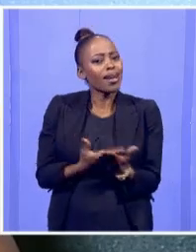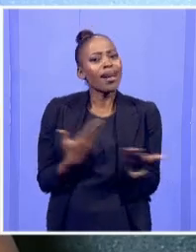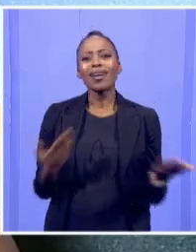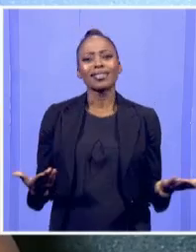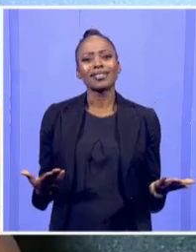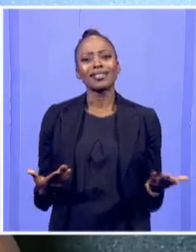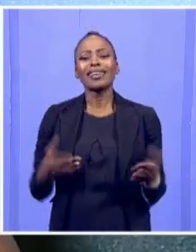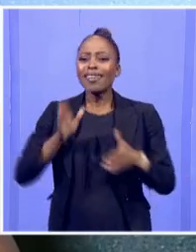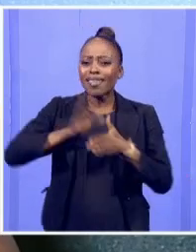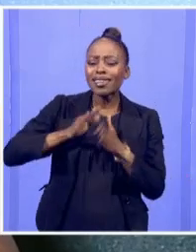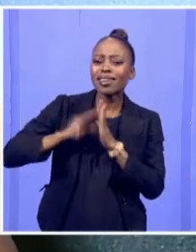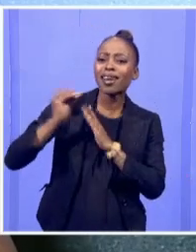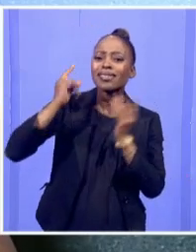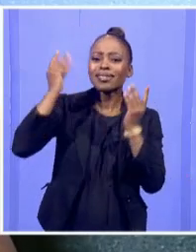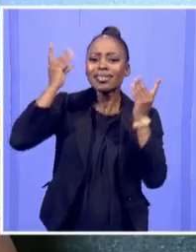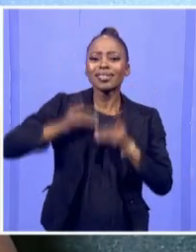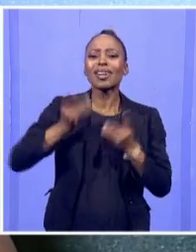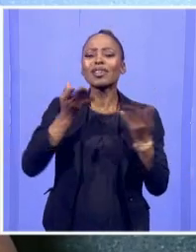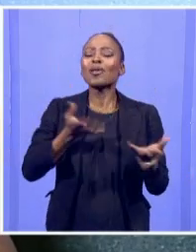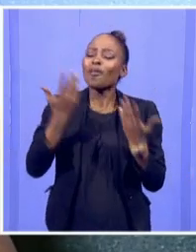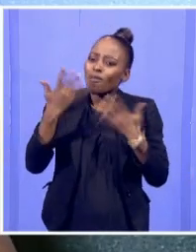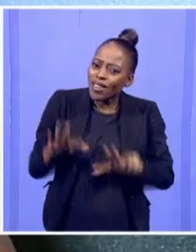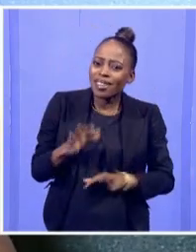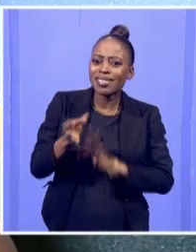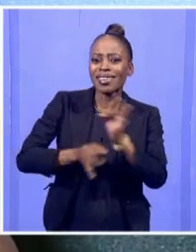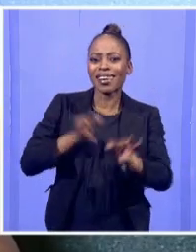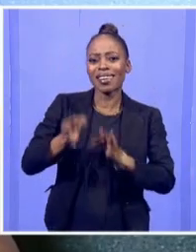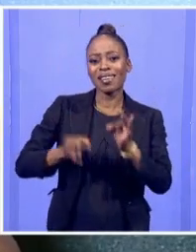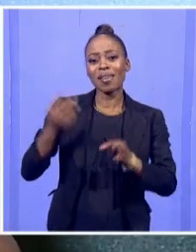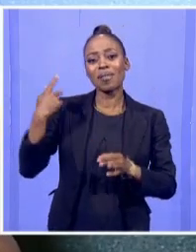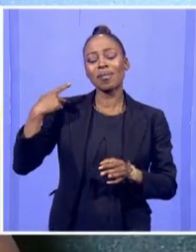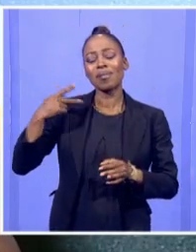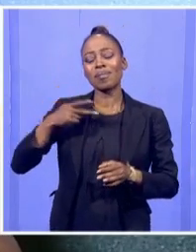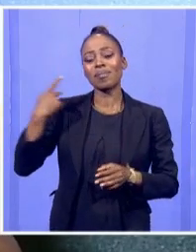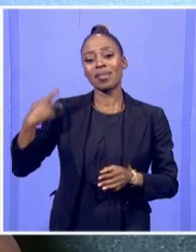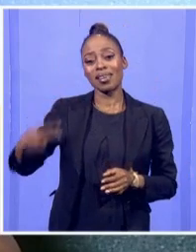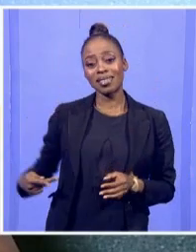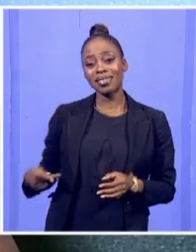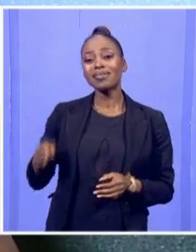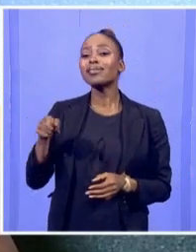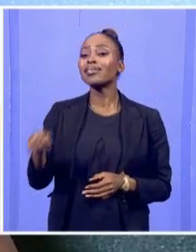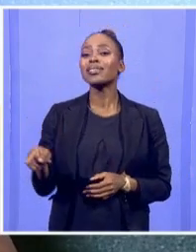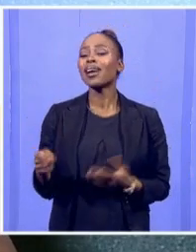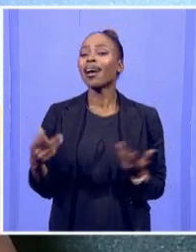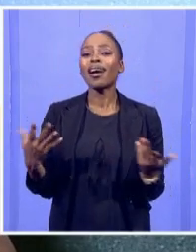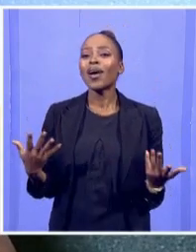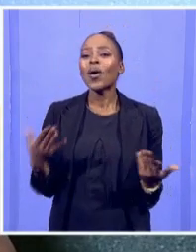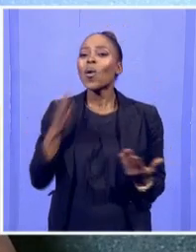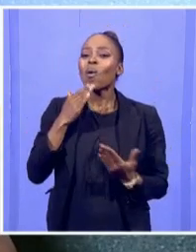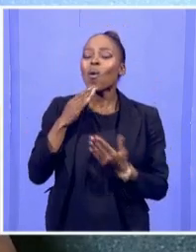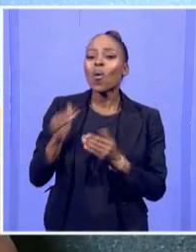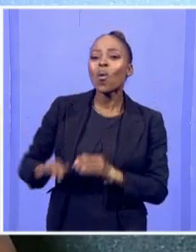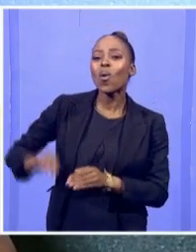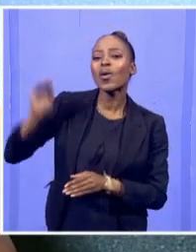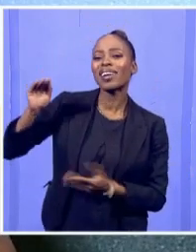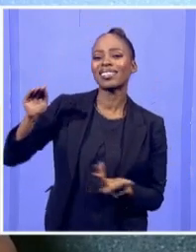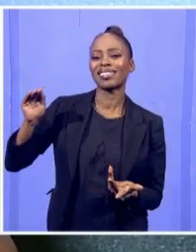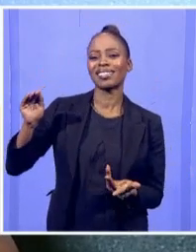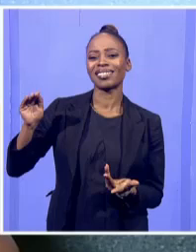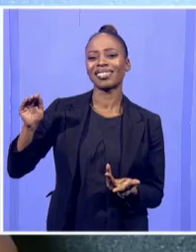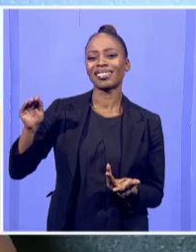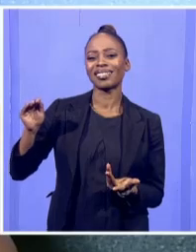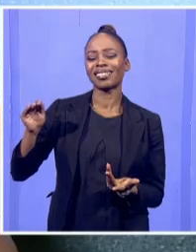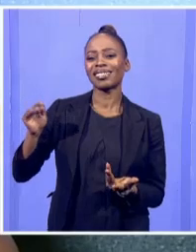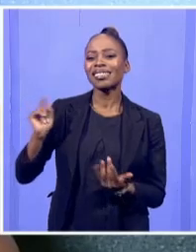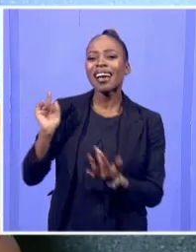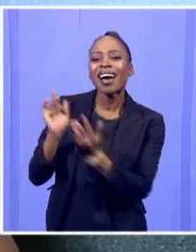their reasons for taking that decision. Princess Masalanabo has been out of their hands her entire life, and they have not